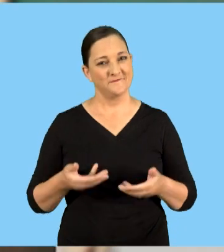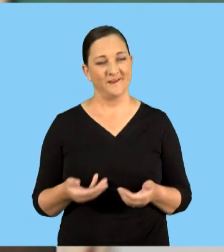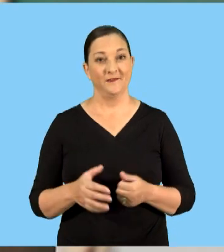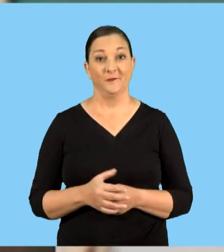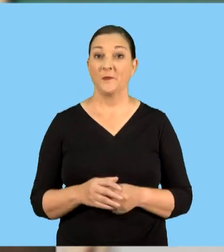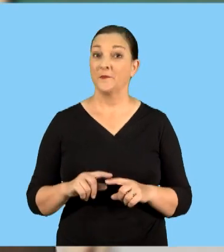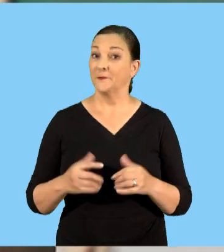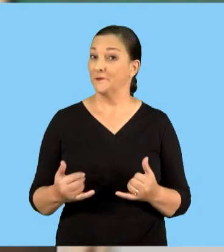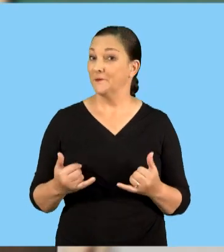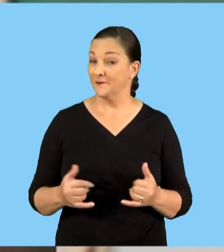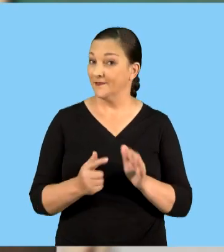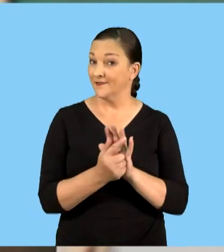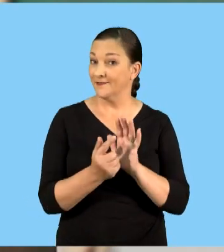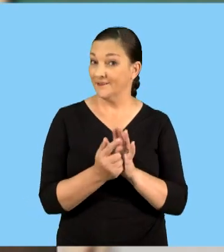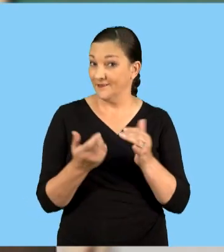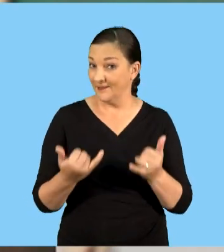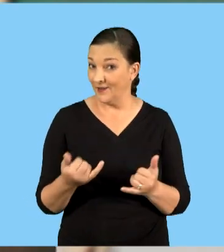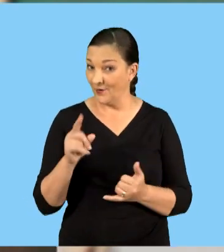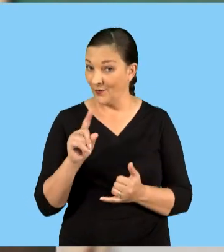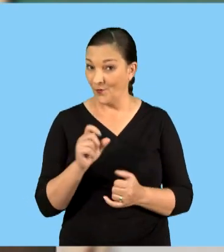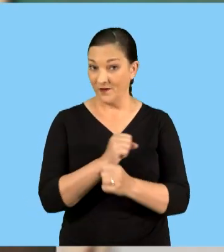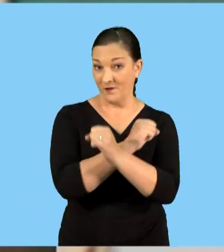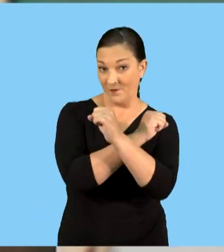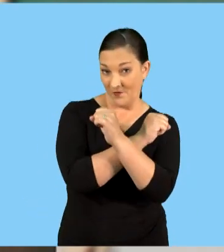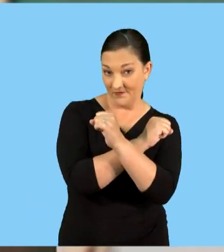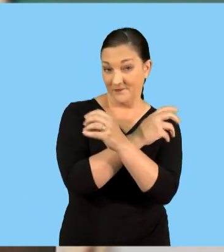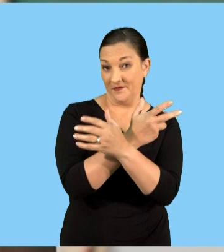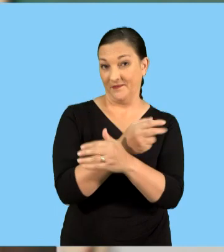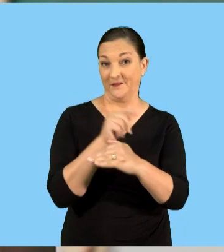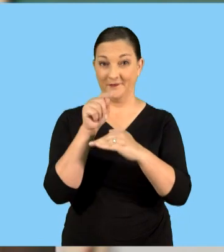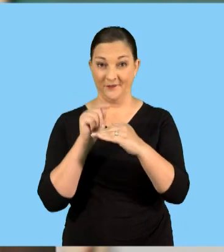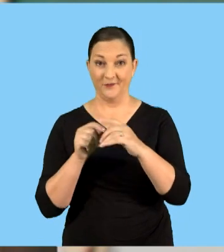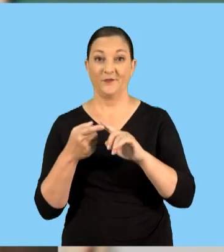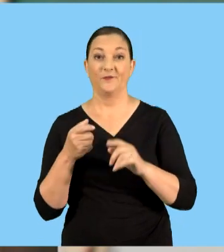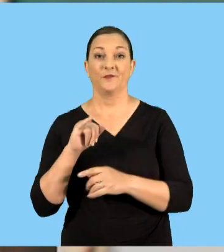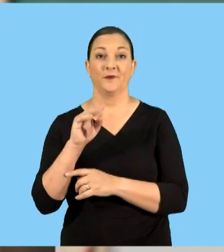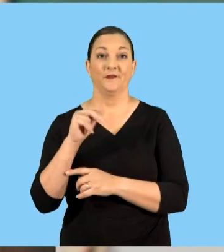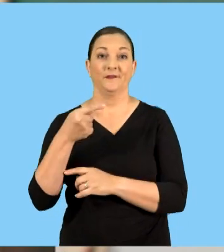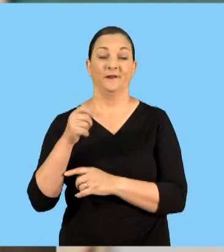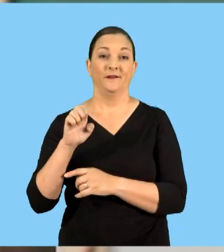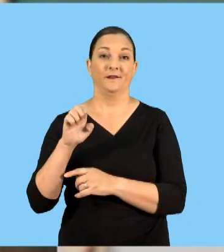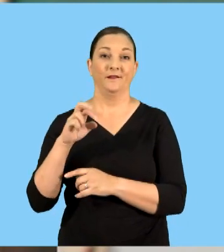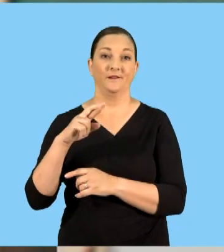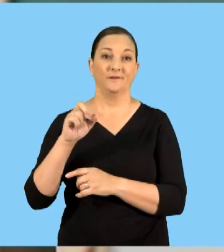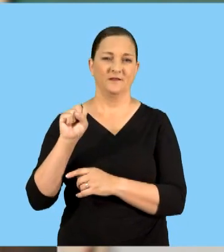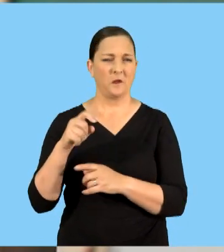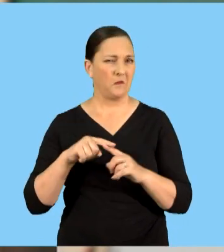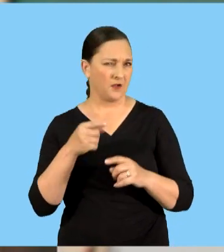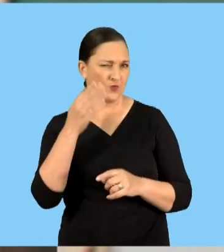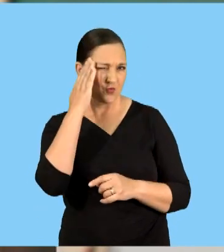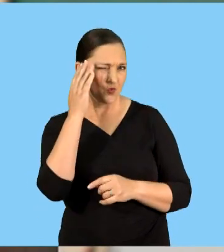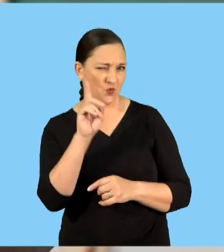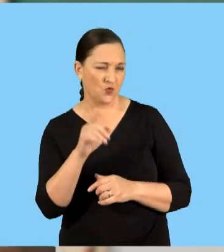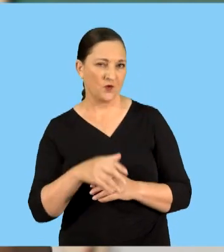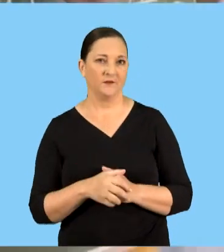Welcome learners to today's lesson of multiplication and division of integers. Let's start our lesson with a did you